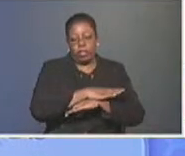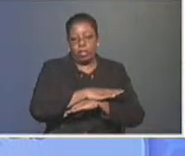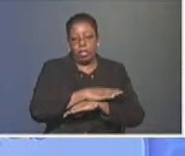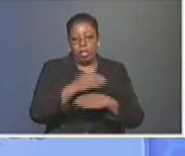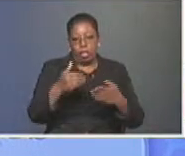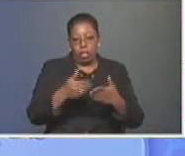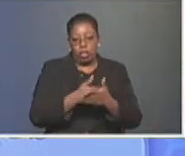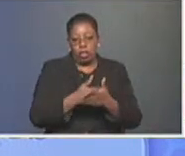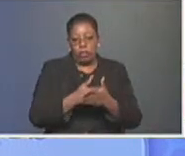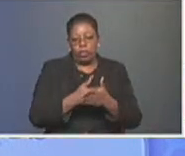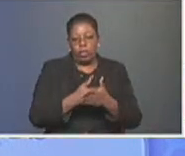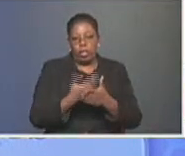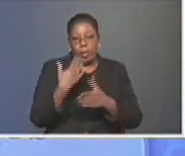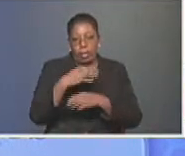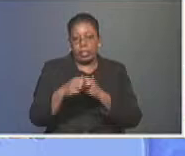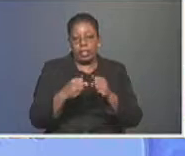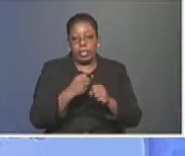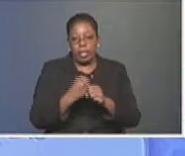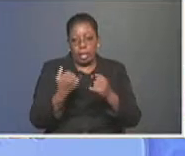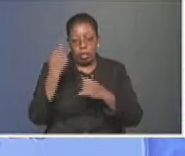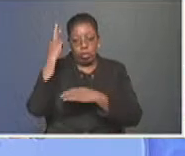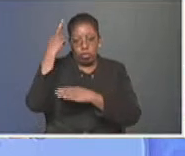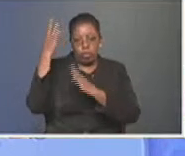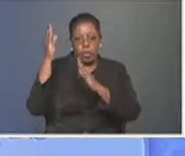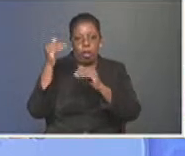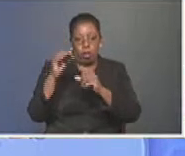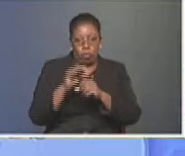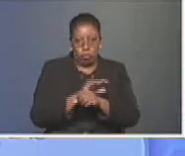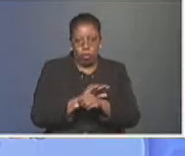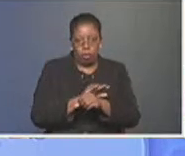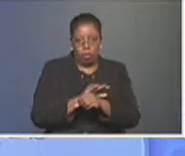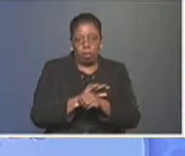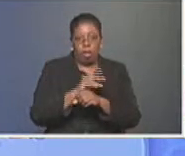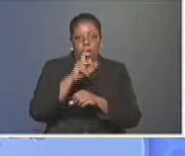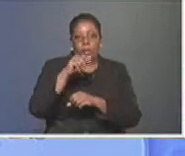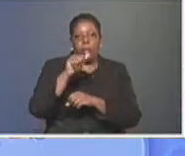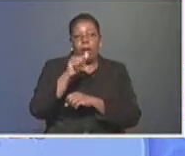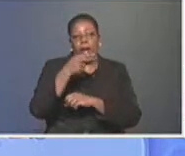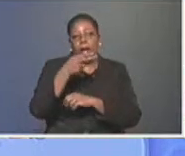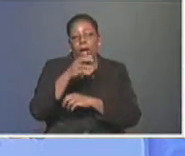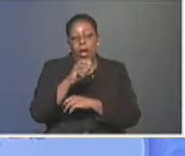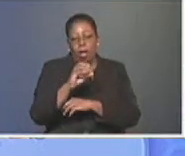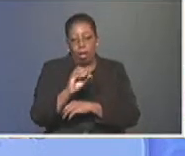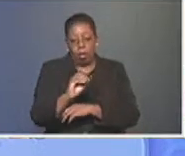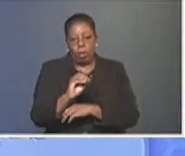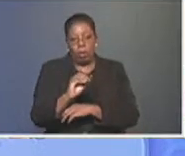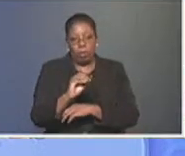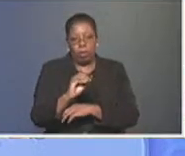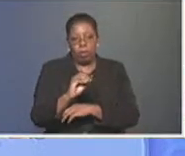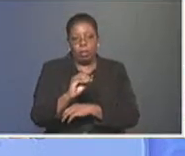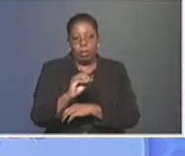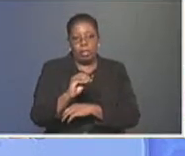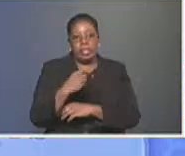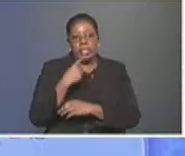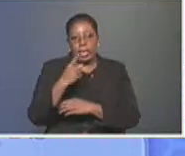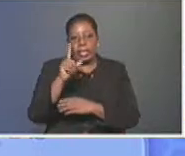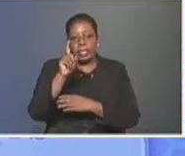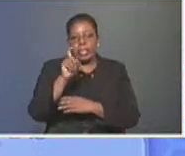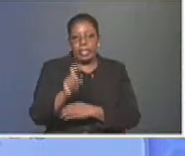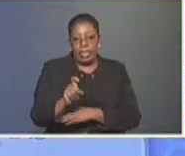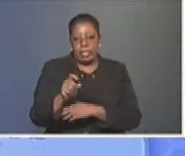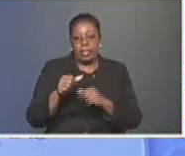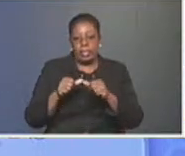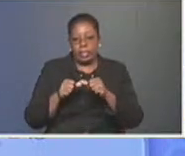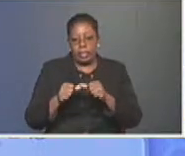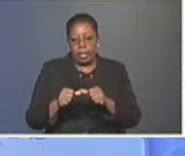year. But while good reason to be optimistic, PAHO Assistant Director Barbosa stresses the need to